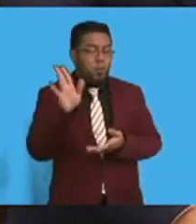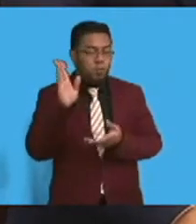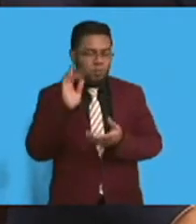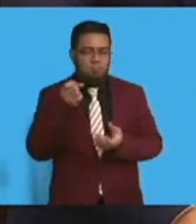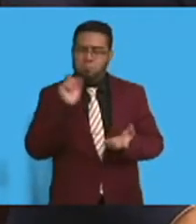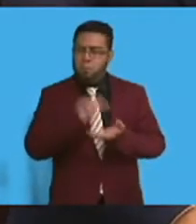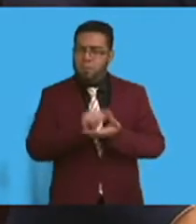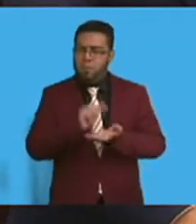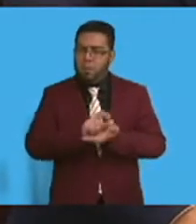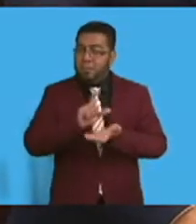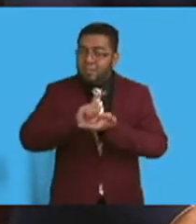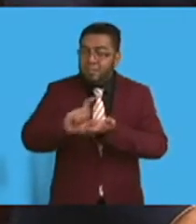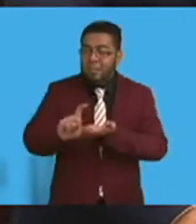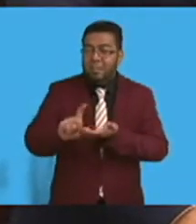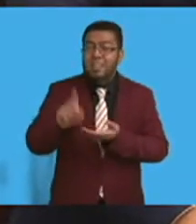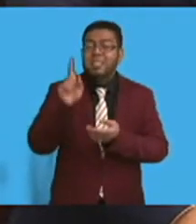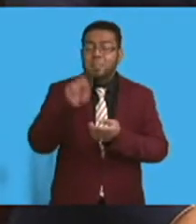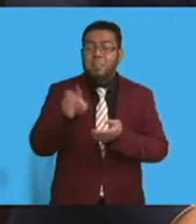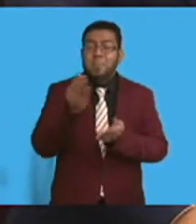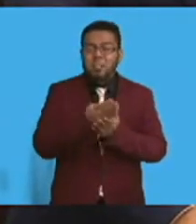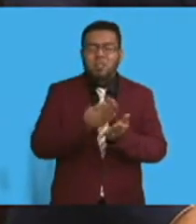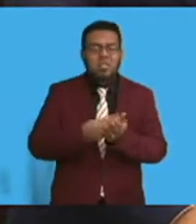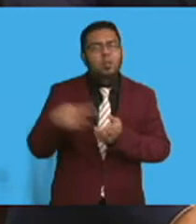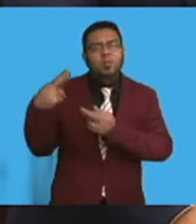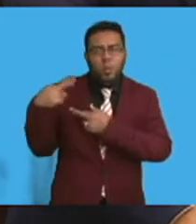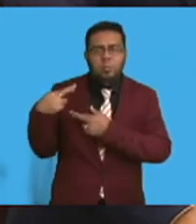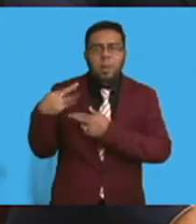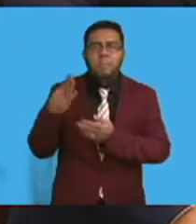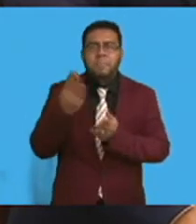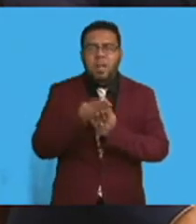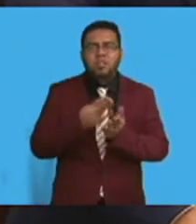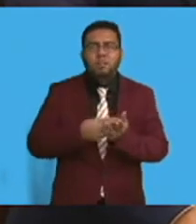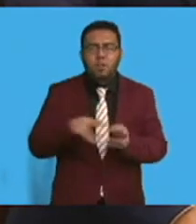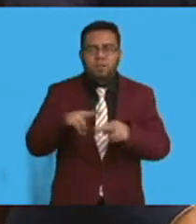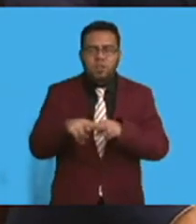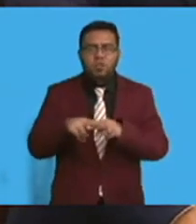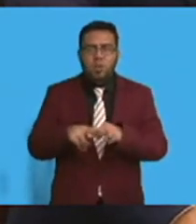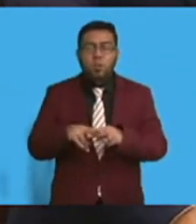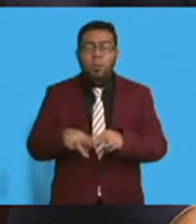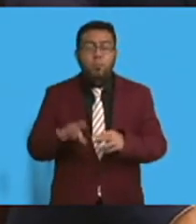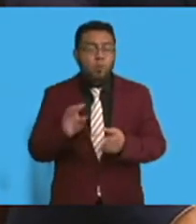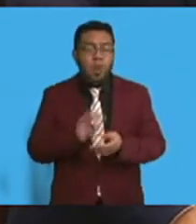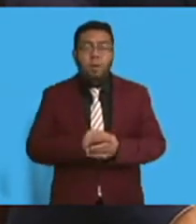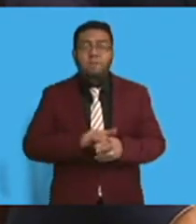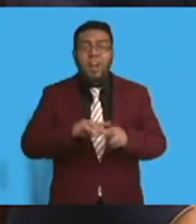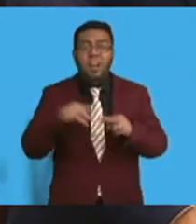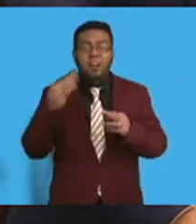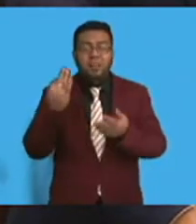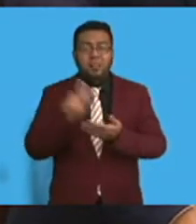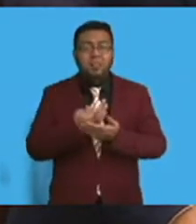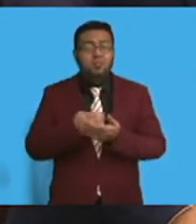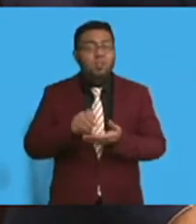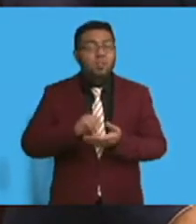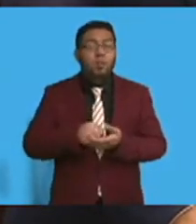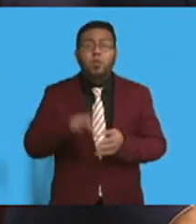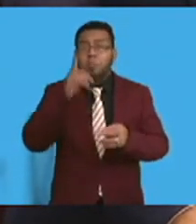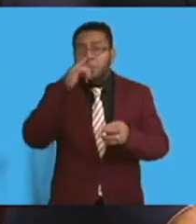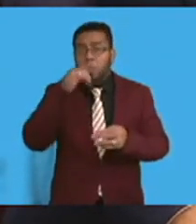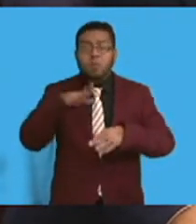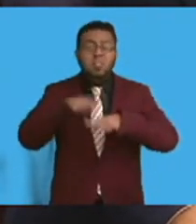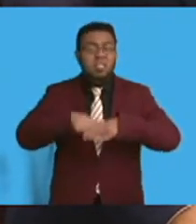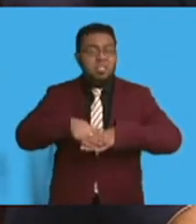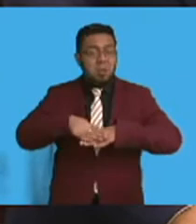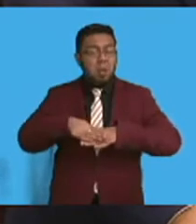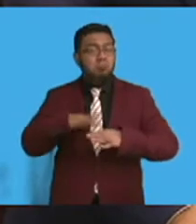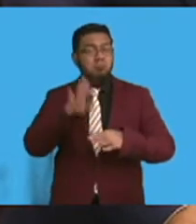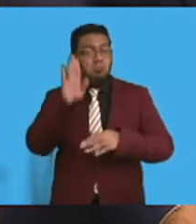clear that this budget is a responsible budget for Fiji. We'll put our financial strength in more relatable terms for those sitting at home who aren't